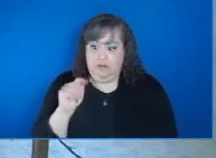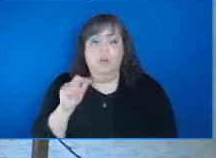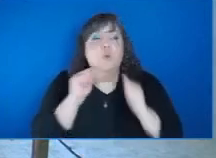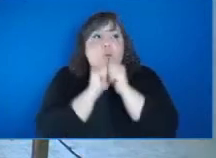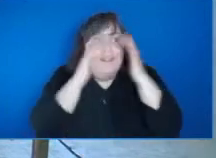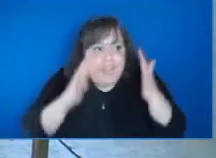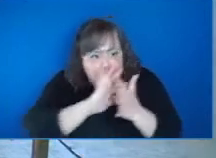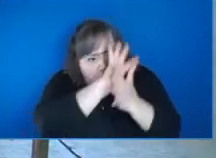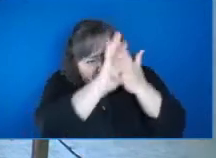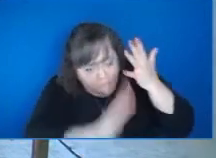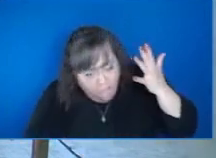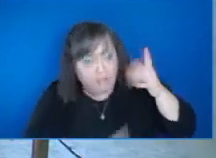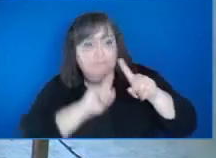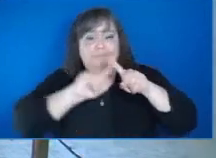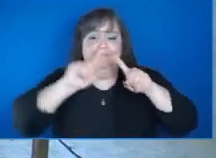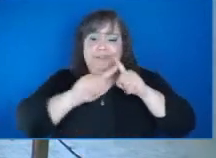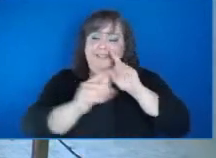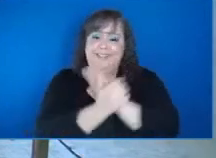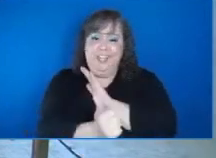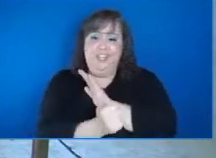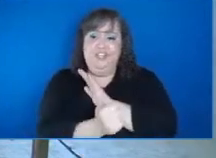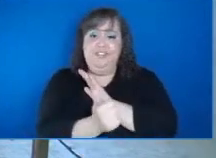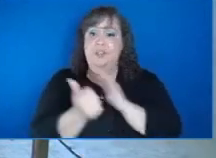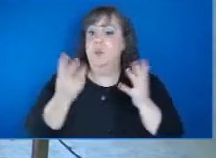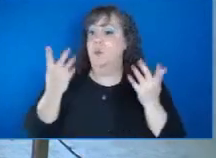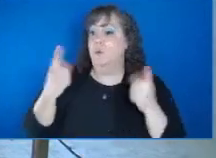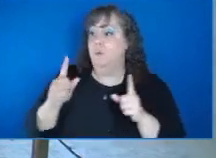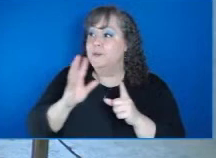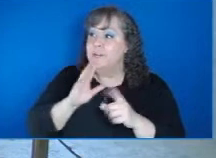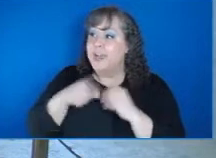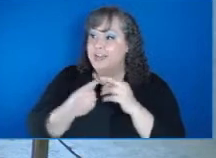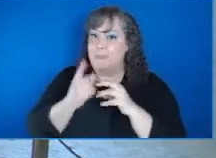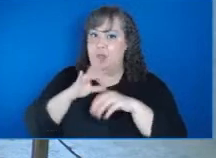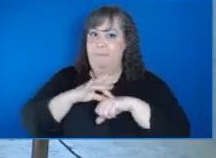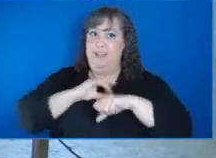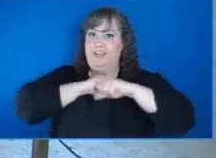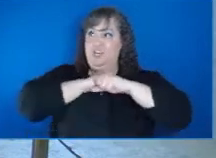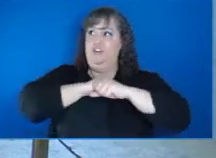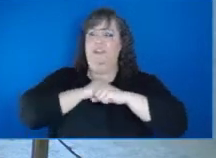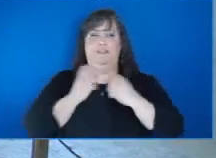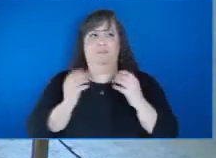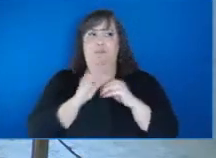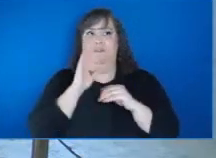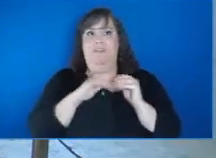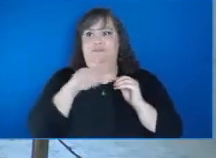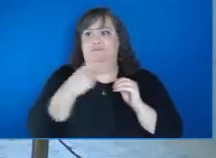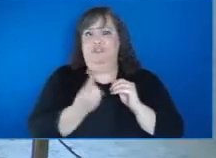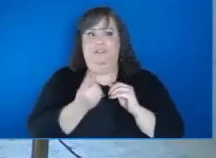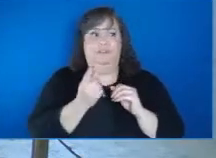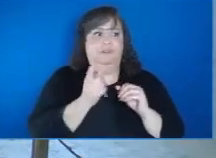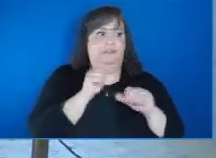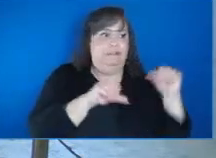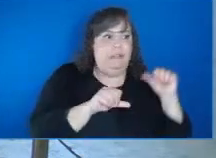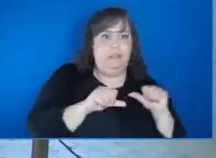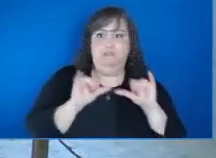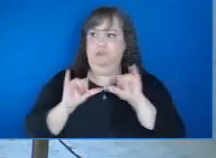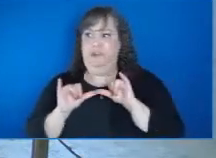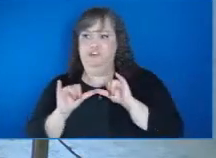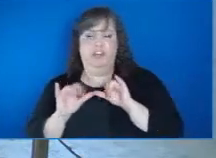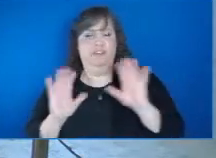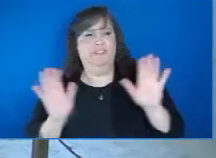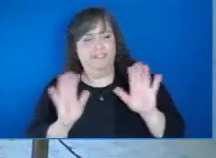were talking about, right? I mean, this has a lot of implications beyond just, you know, the science and the engineering to make it come together and then what that is going